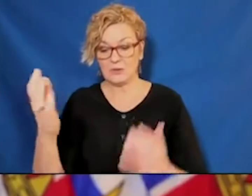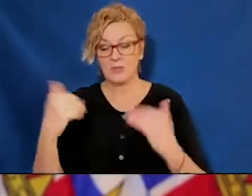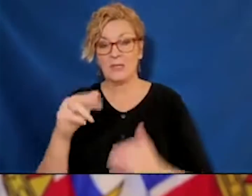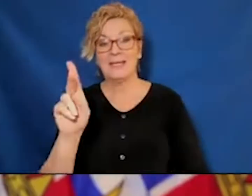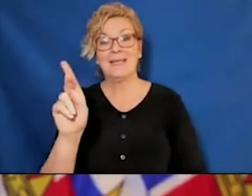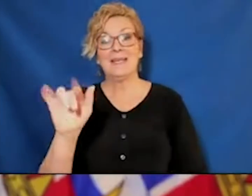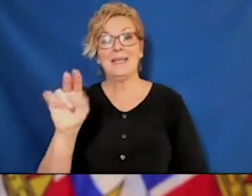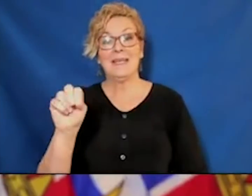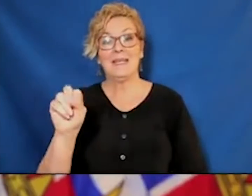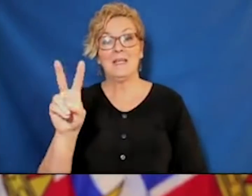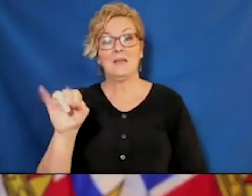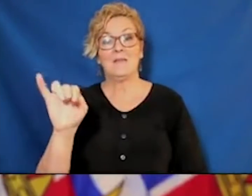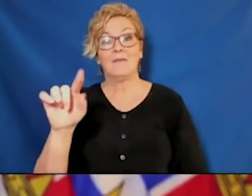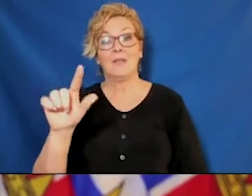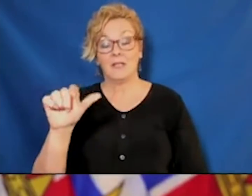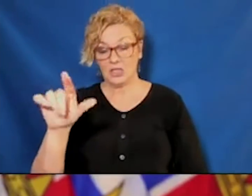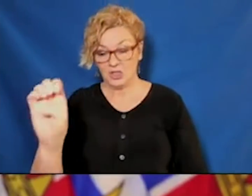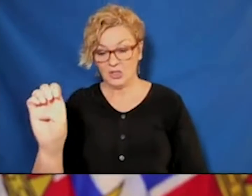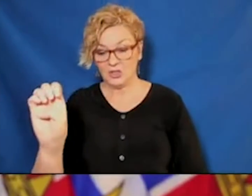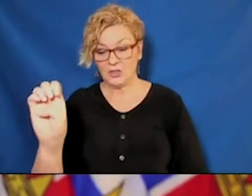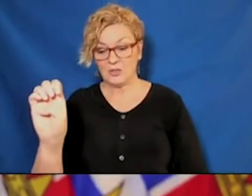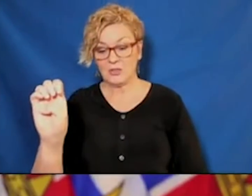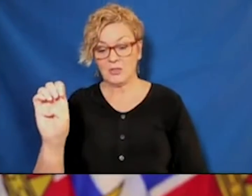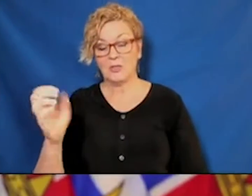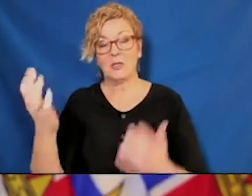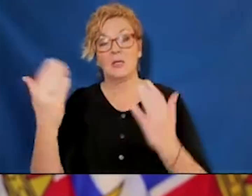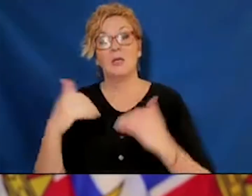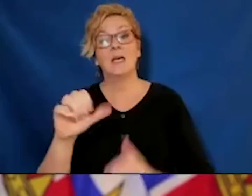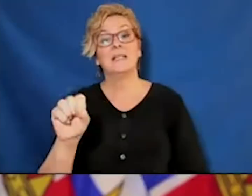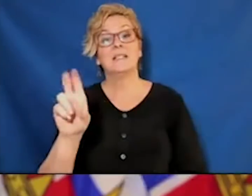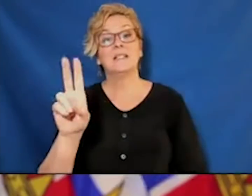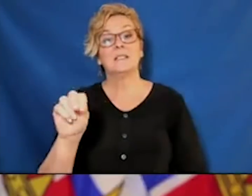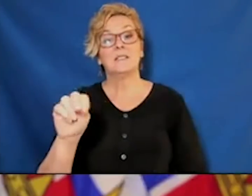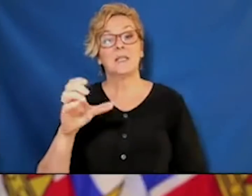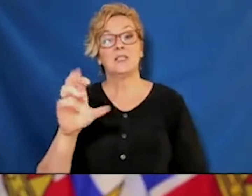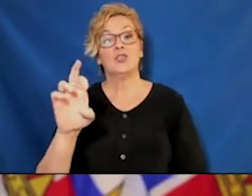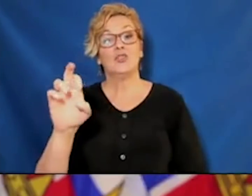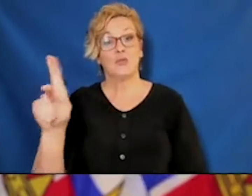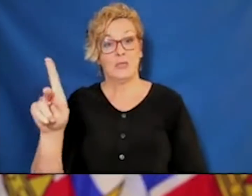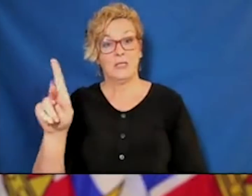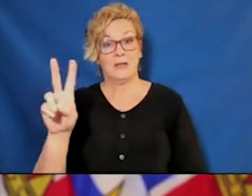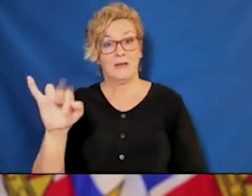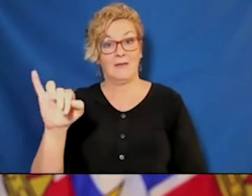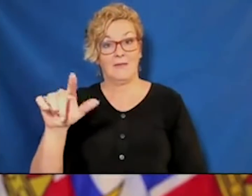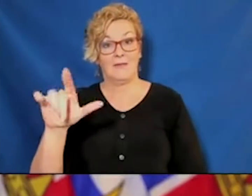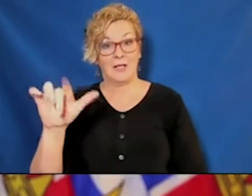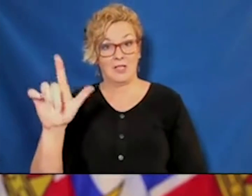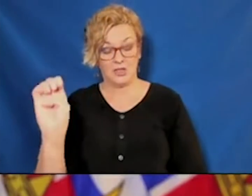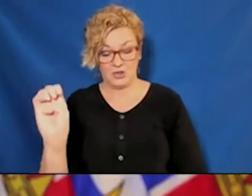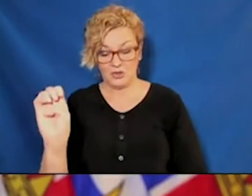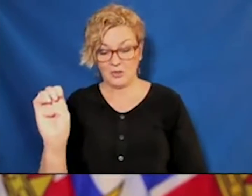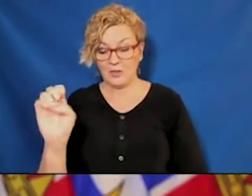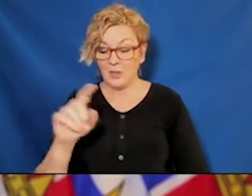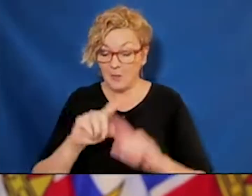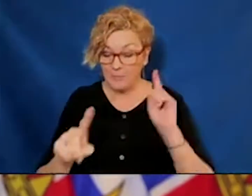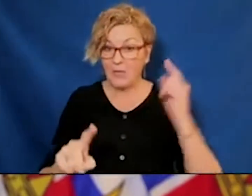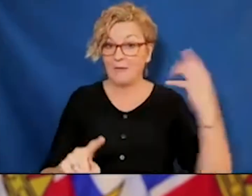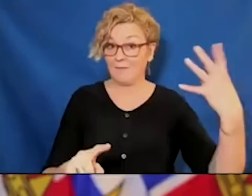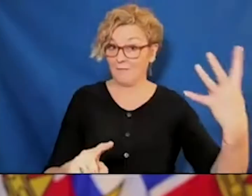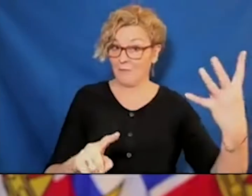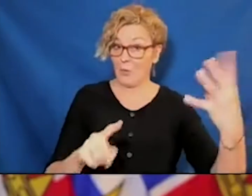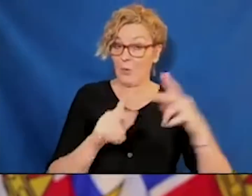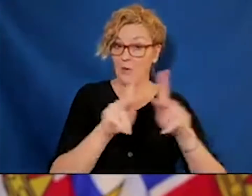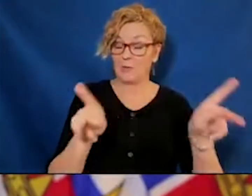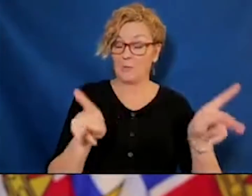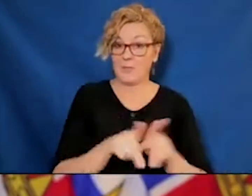and thankfully the outbreaks at Bailey House, Chartwell Langley Gardens, and Lakeshore Care Centre have